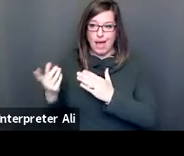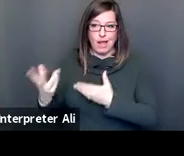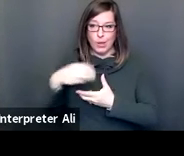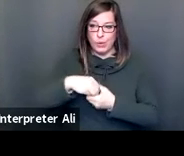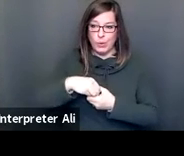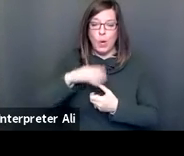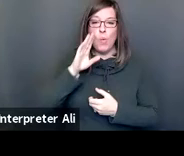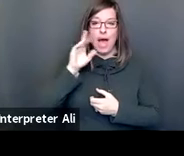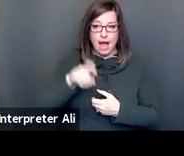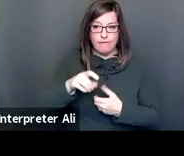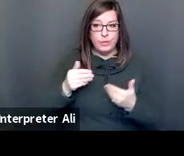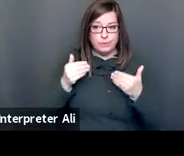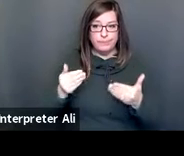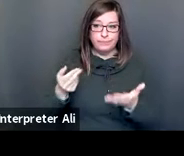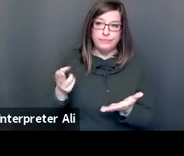to opt in.